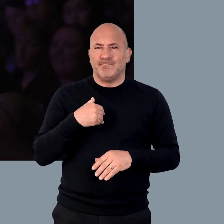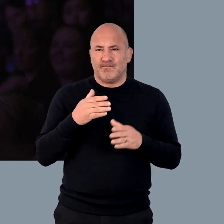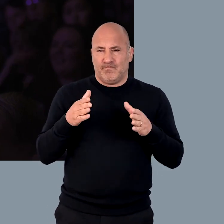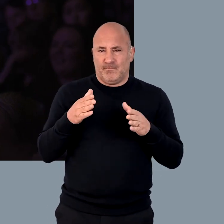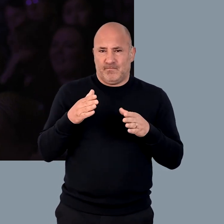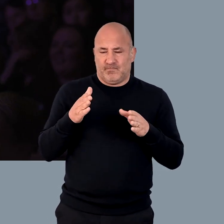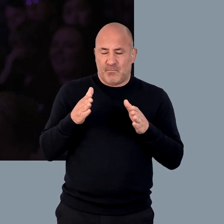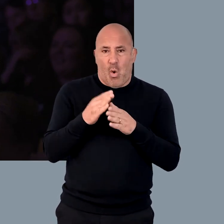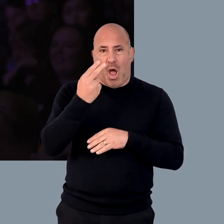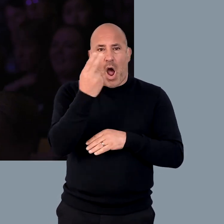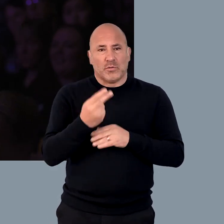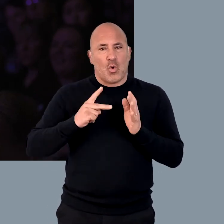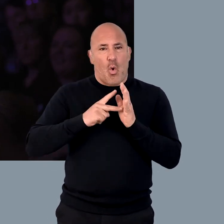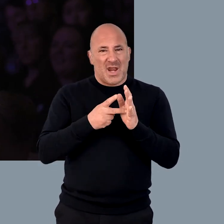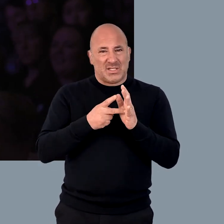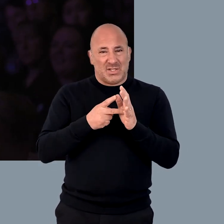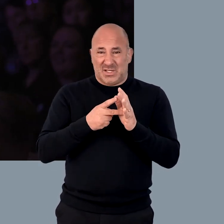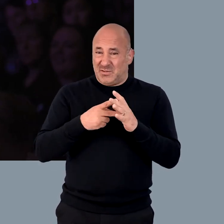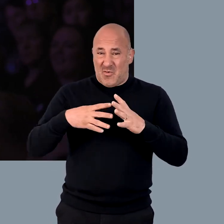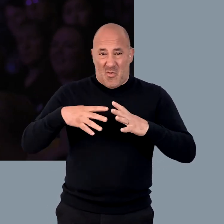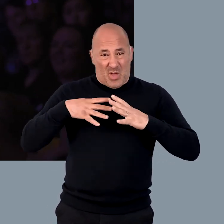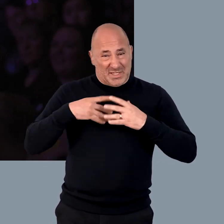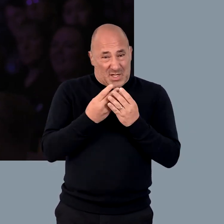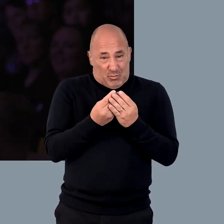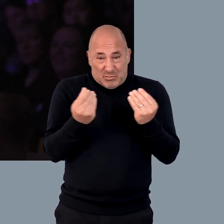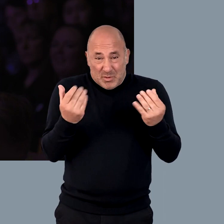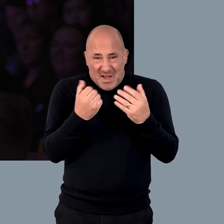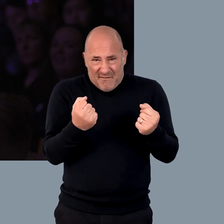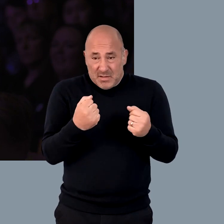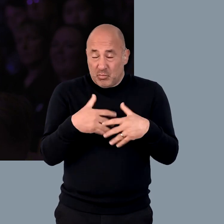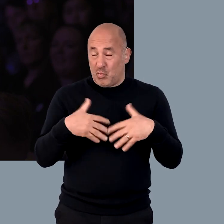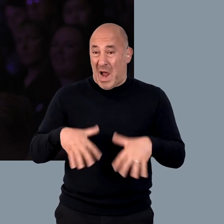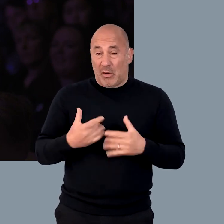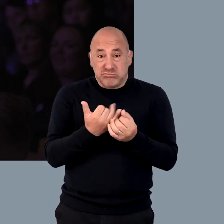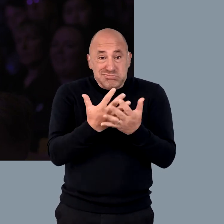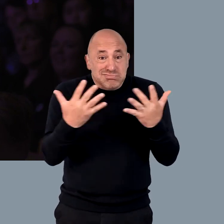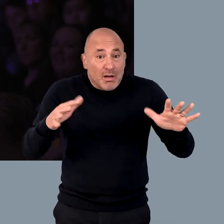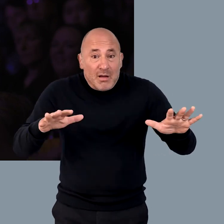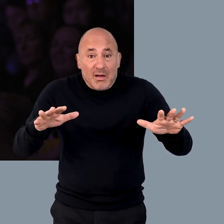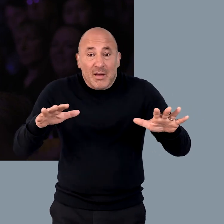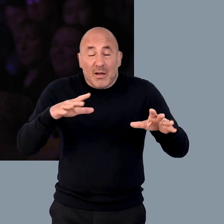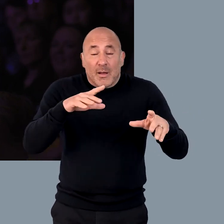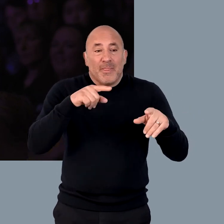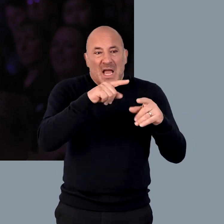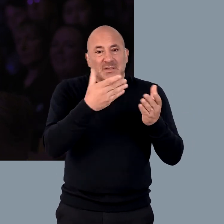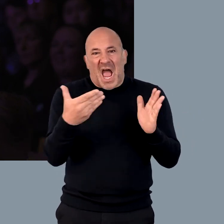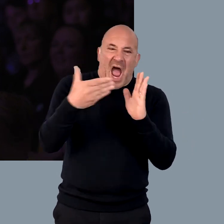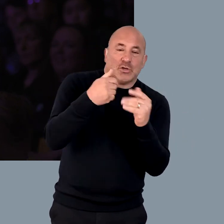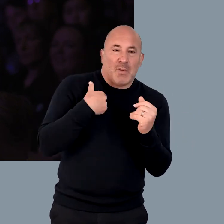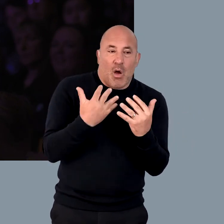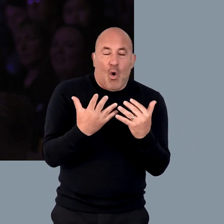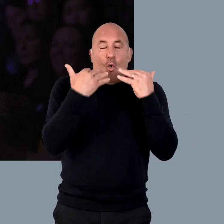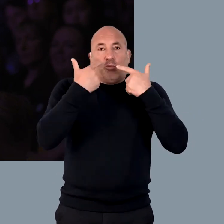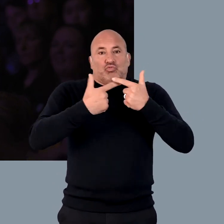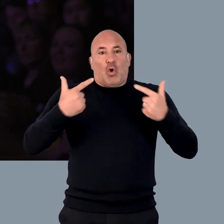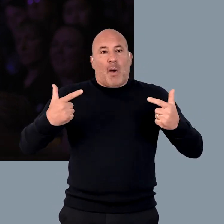done. But I actually think a barrier working in small arts organizations has really been, there is so many resources out there, that's so overwhelming